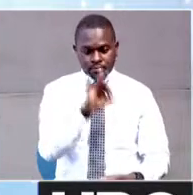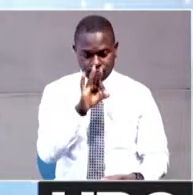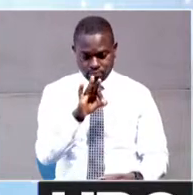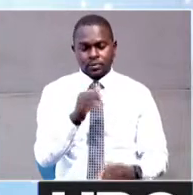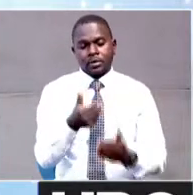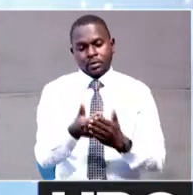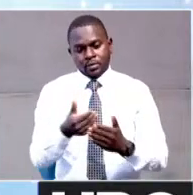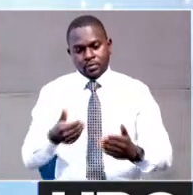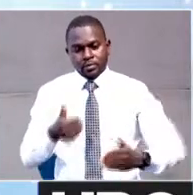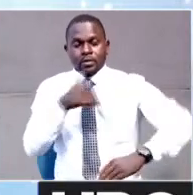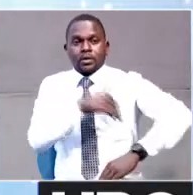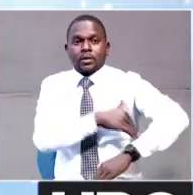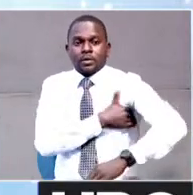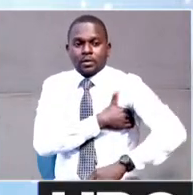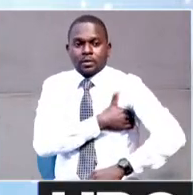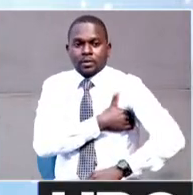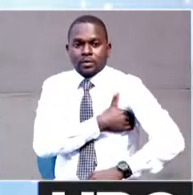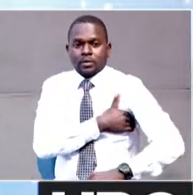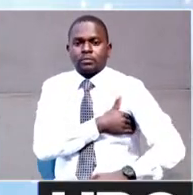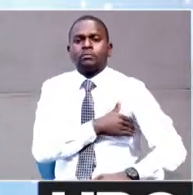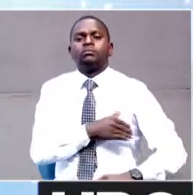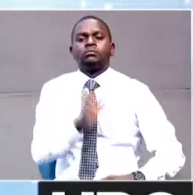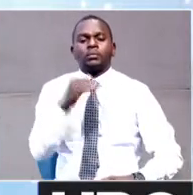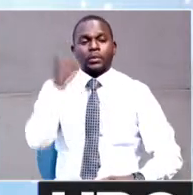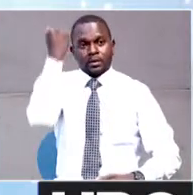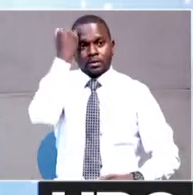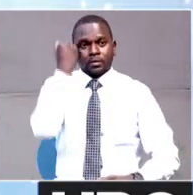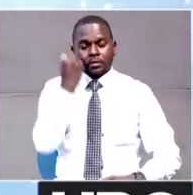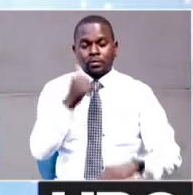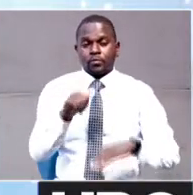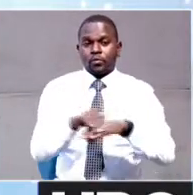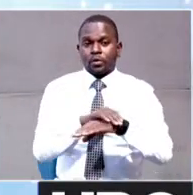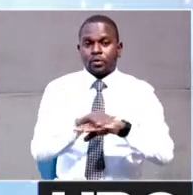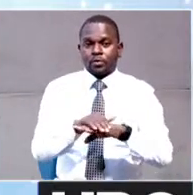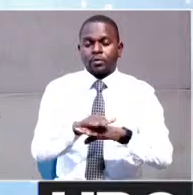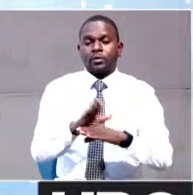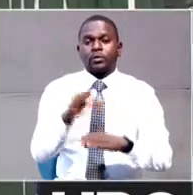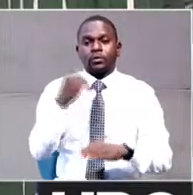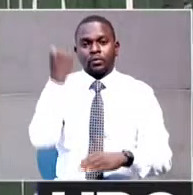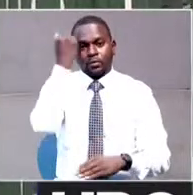was all before Chief Magistrate Douglas Singiza at Buganda Road Court in Kampala.